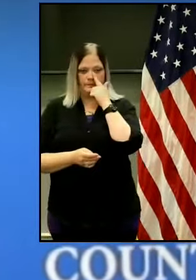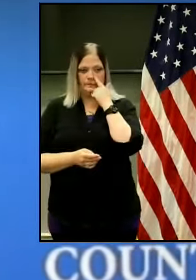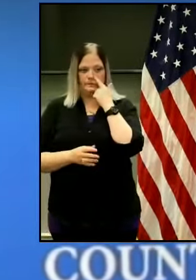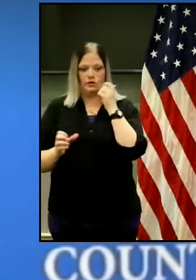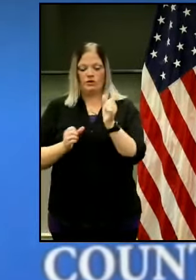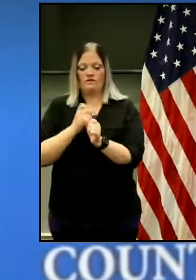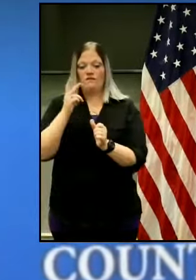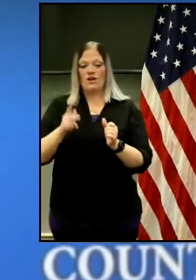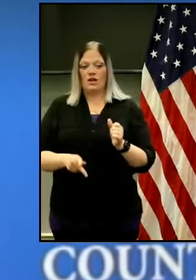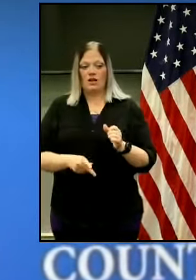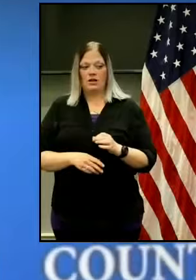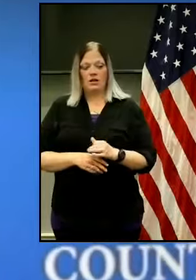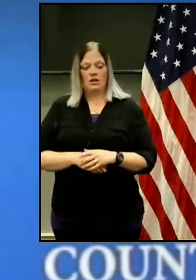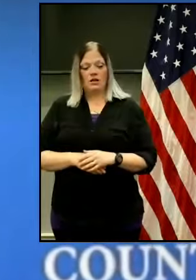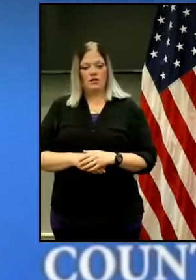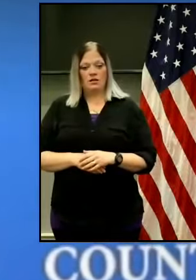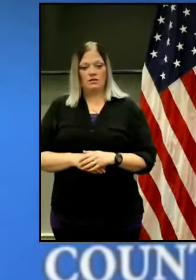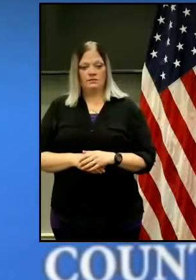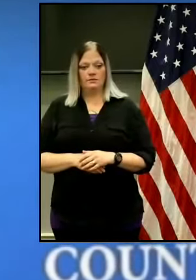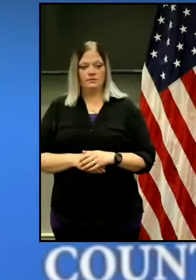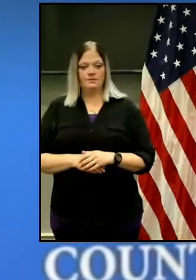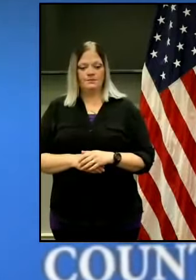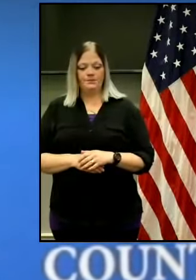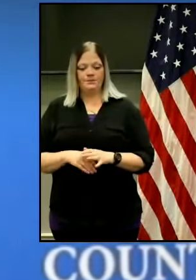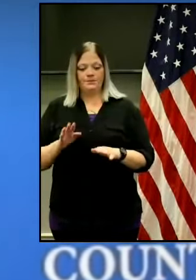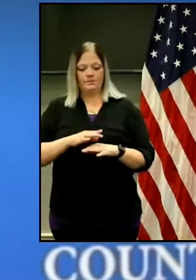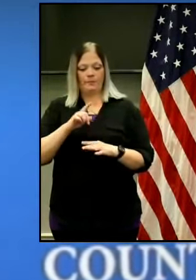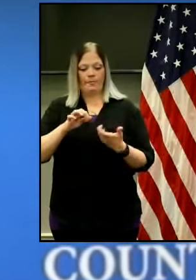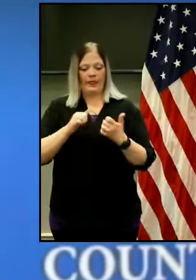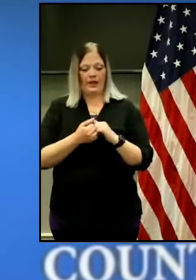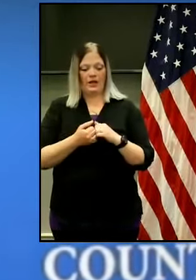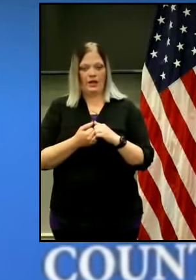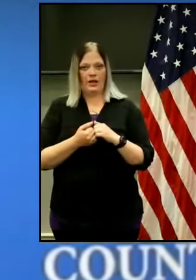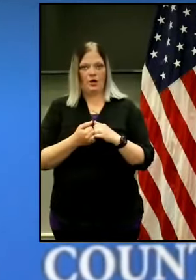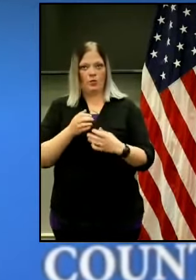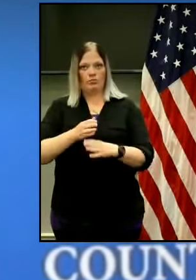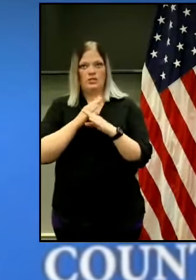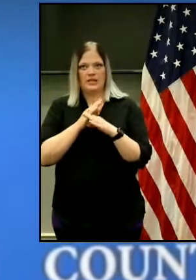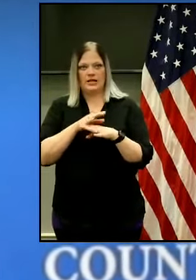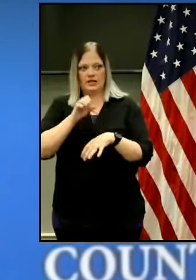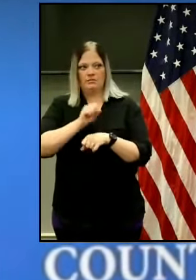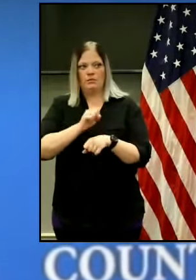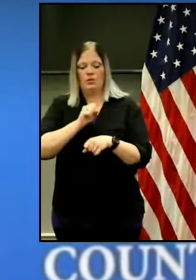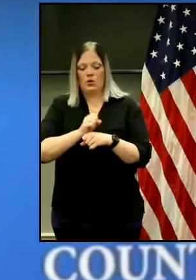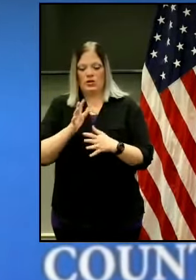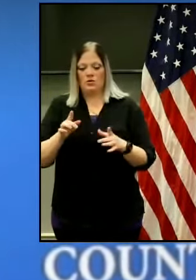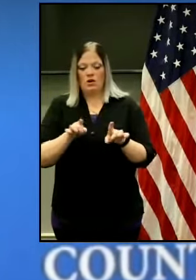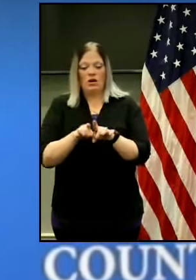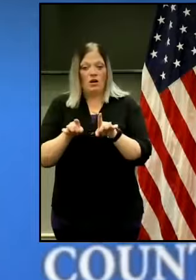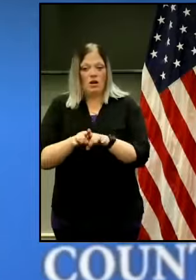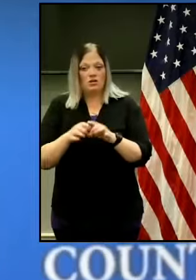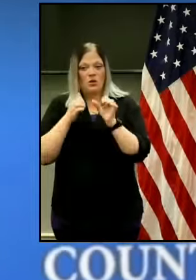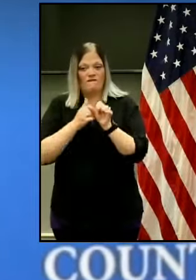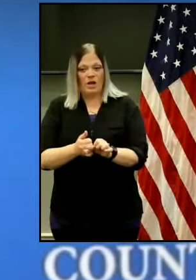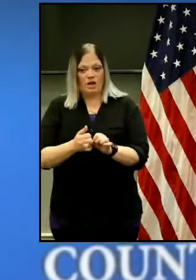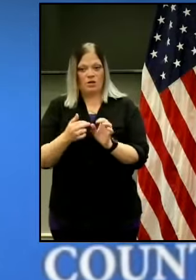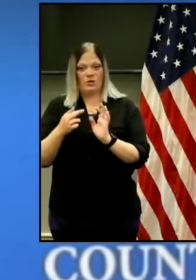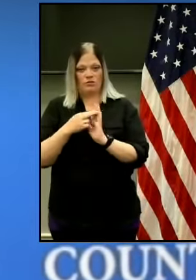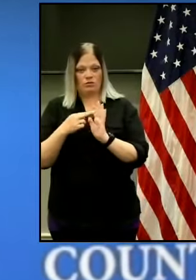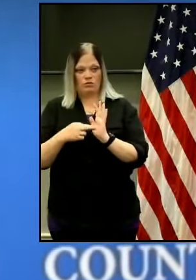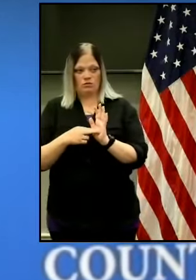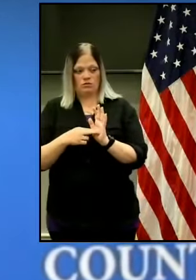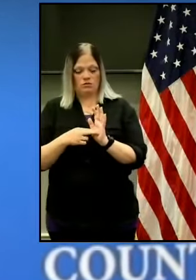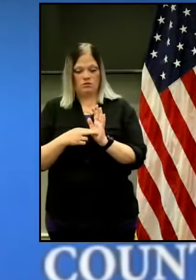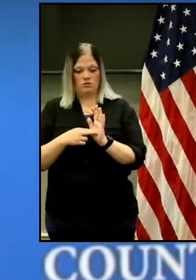To follow up on the question, which is how we're keeping and protecting our employees, we're also following the guidelines. We've separated